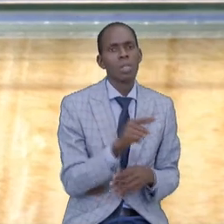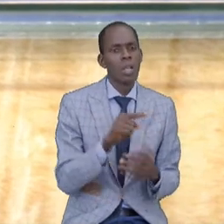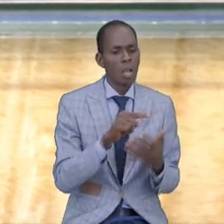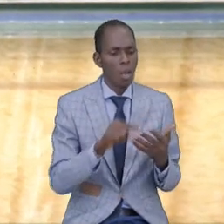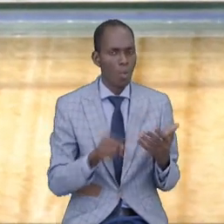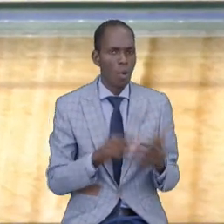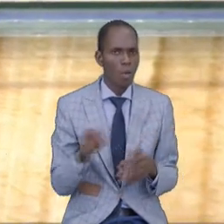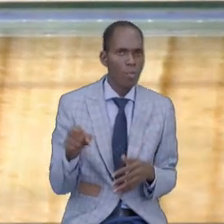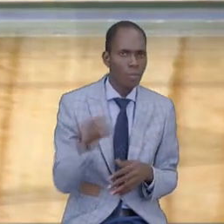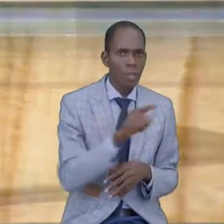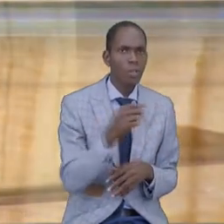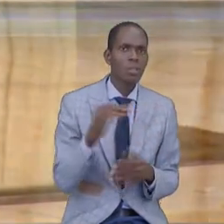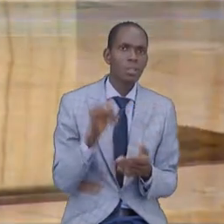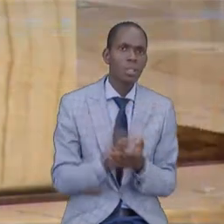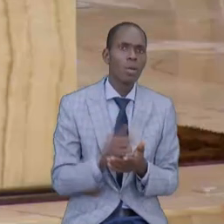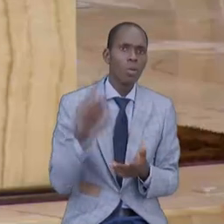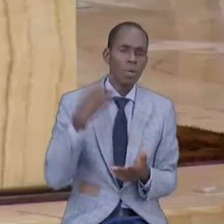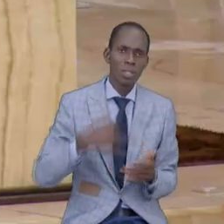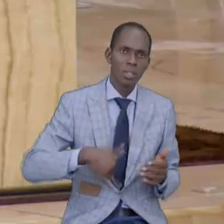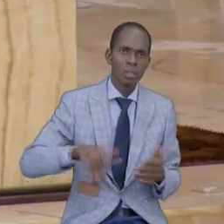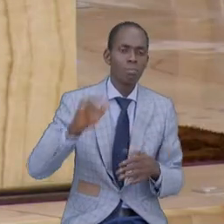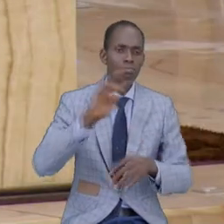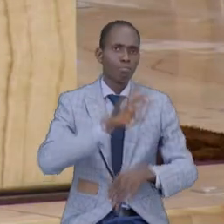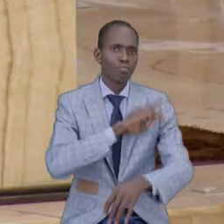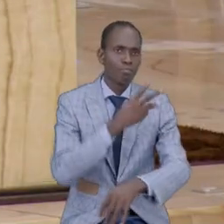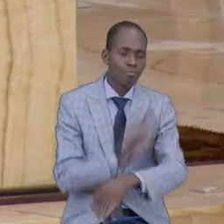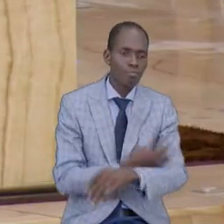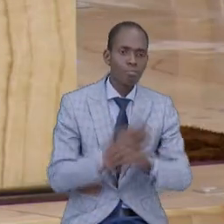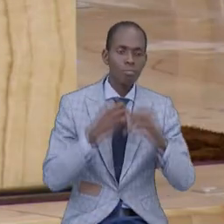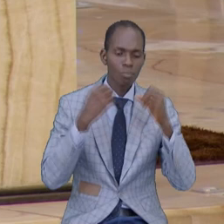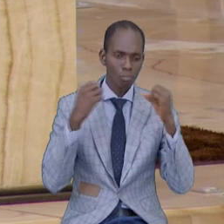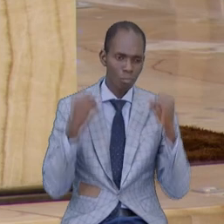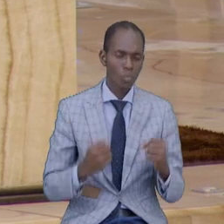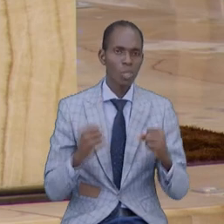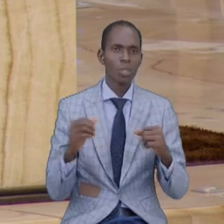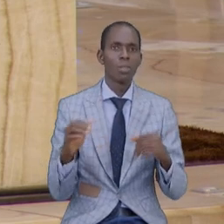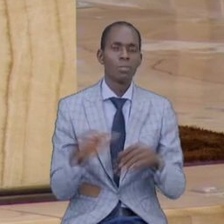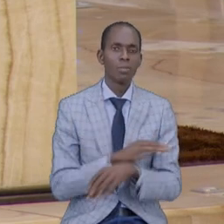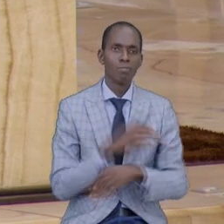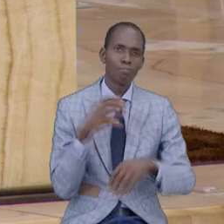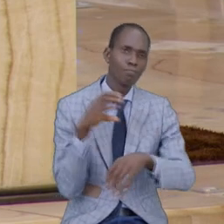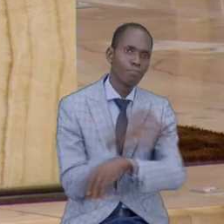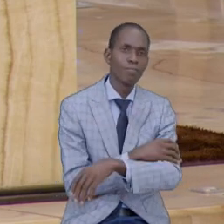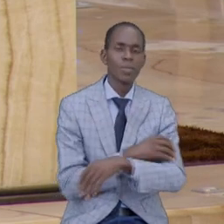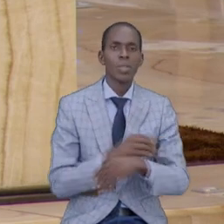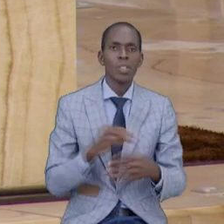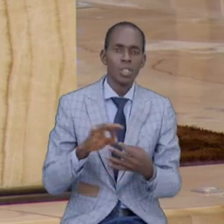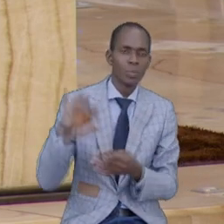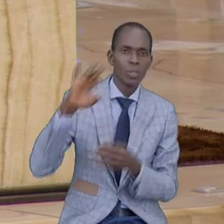them, there was still mighty, powerful, Spirit-filled